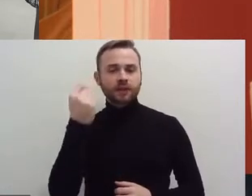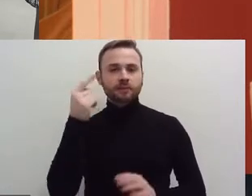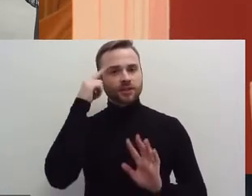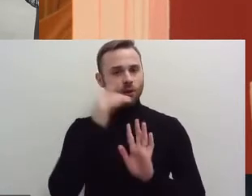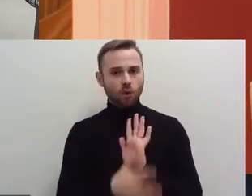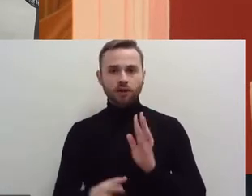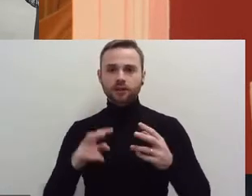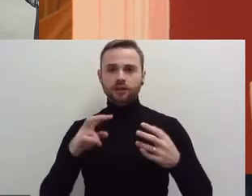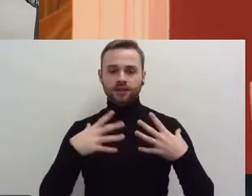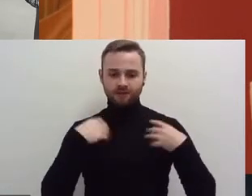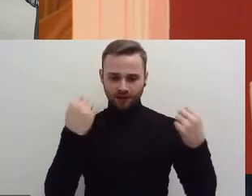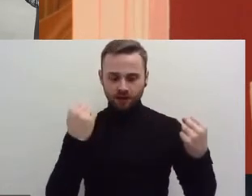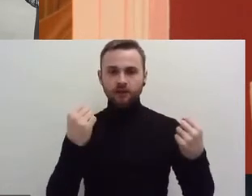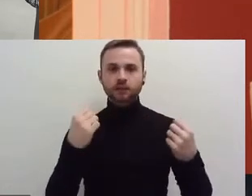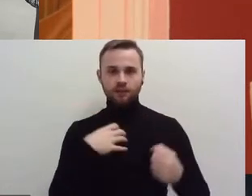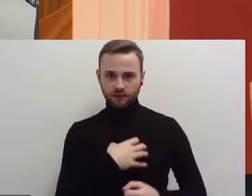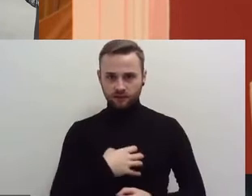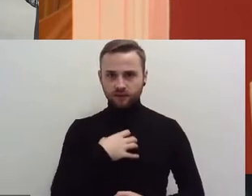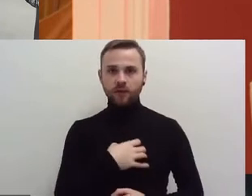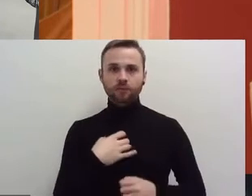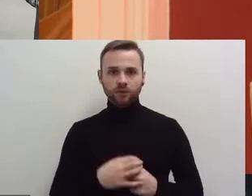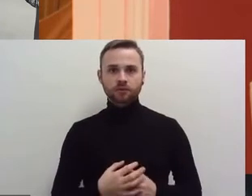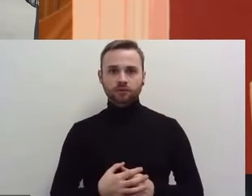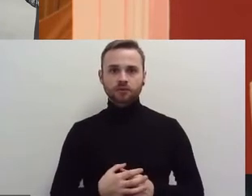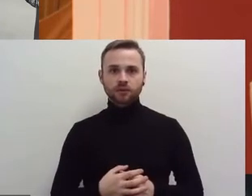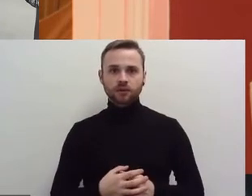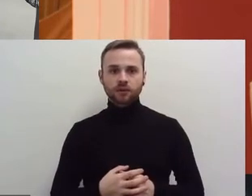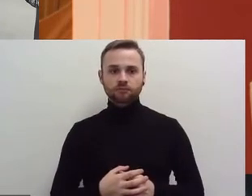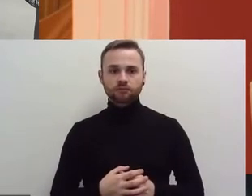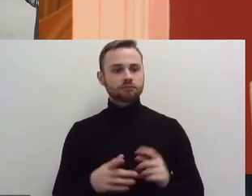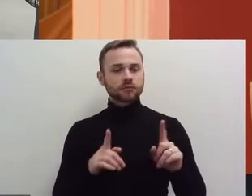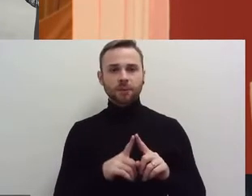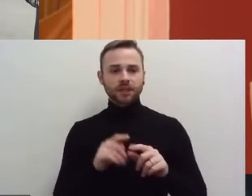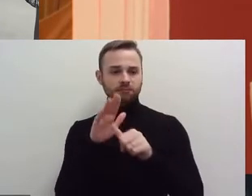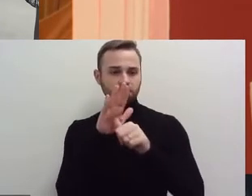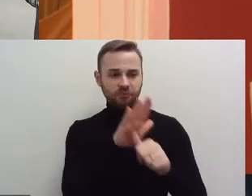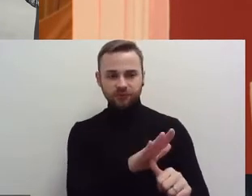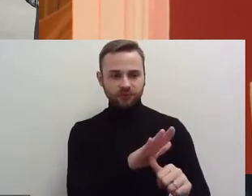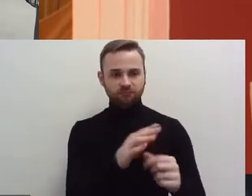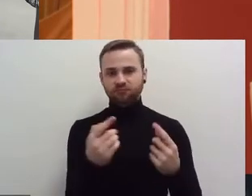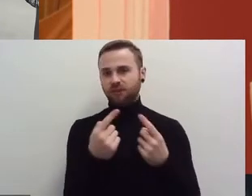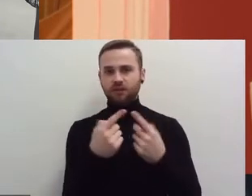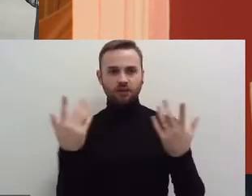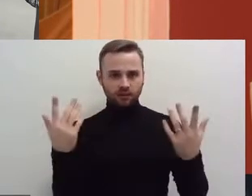zone, and we can only do it if we figure out how